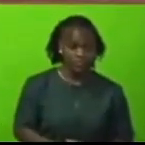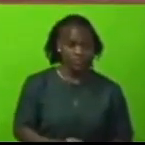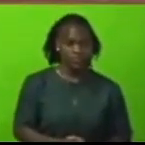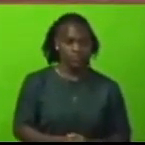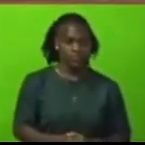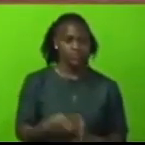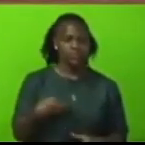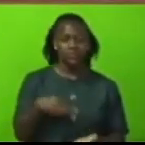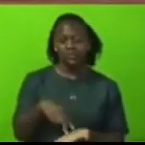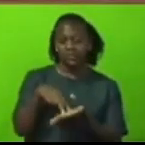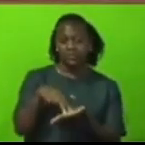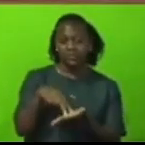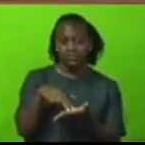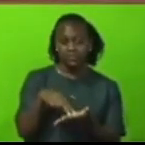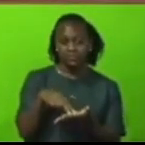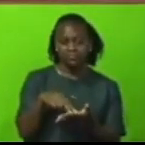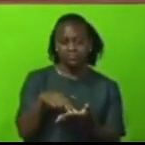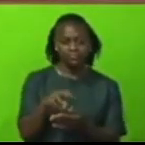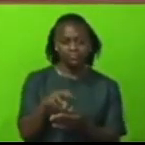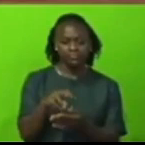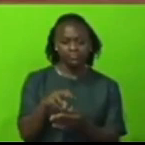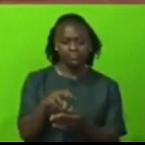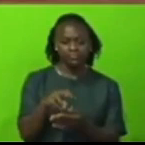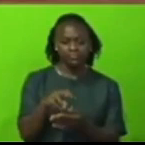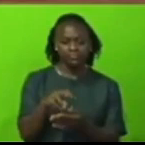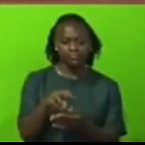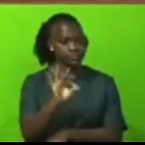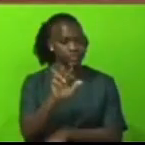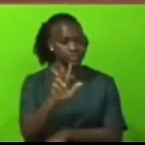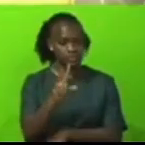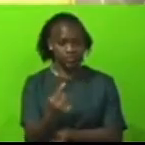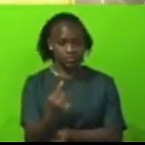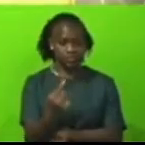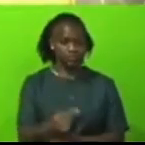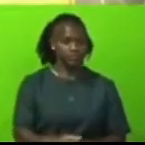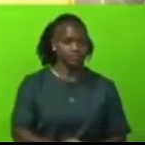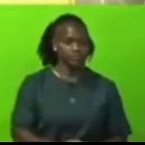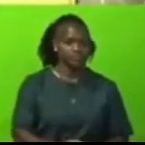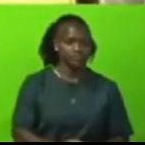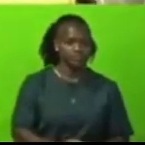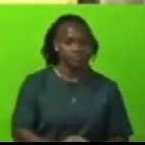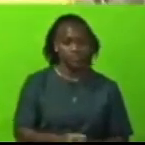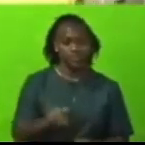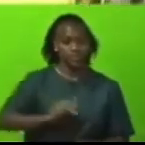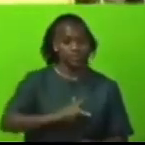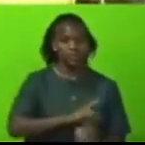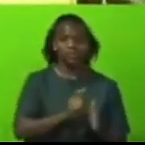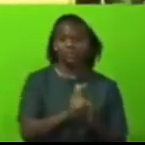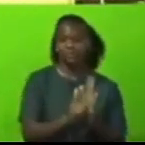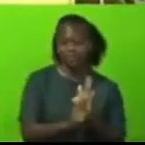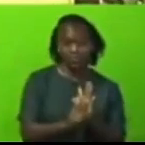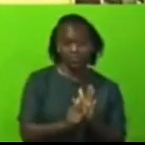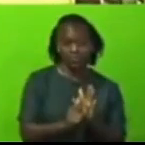I Rise first one to order 90 931 of the standing orders of this